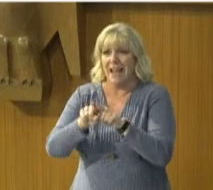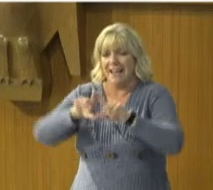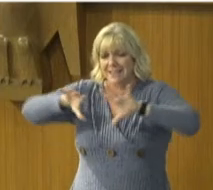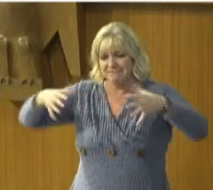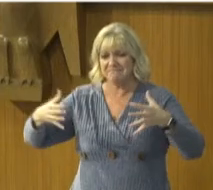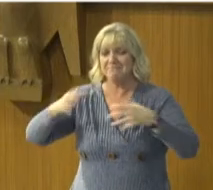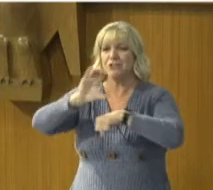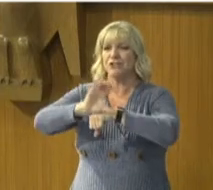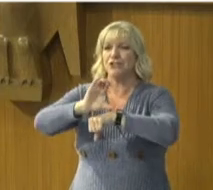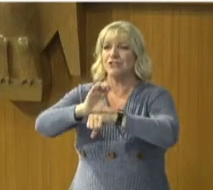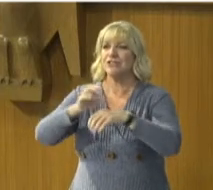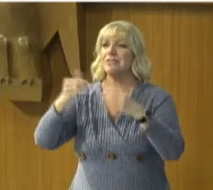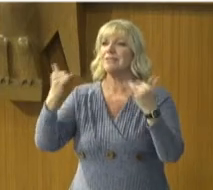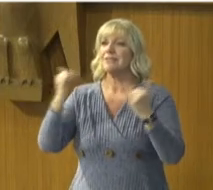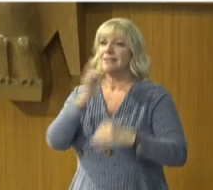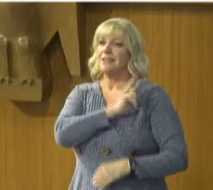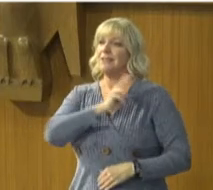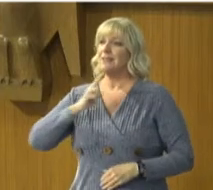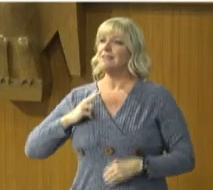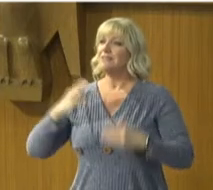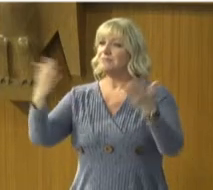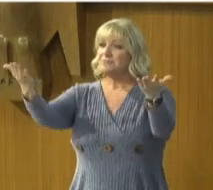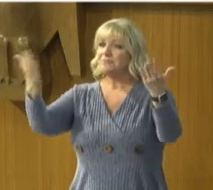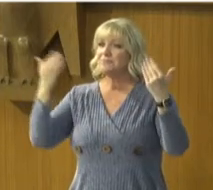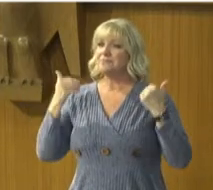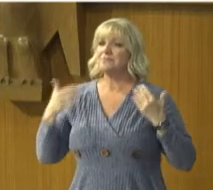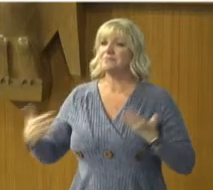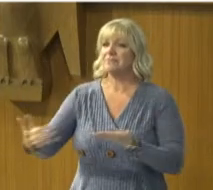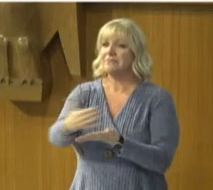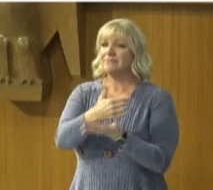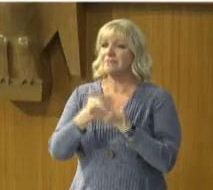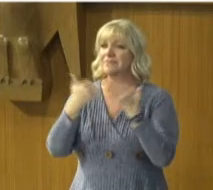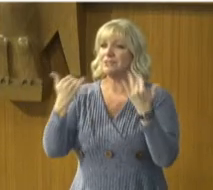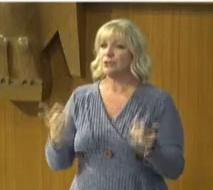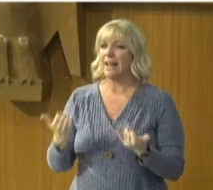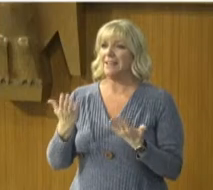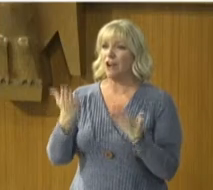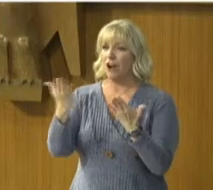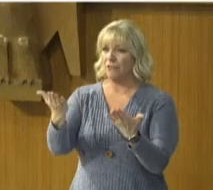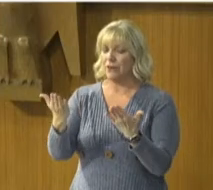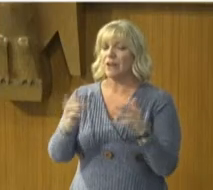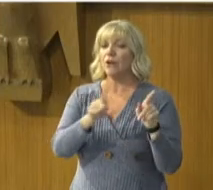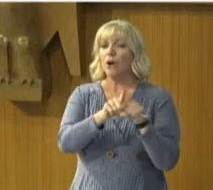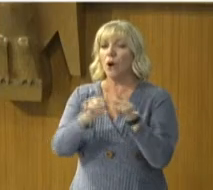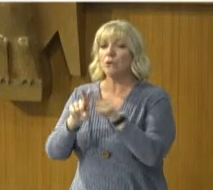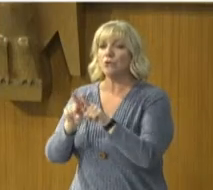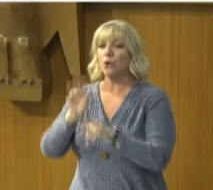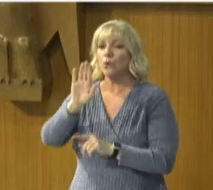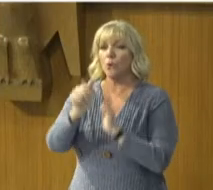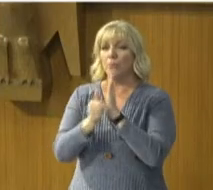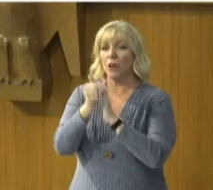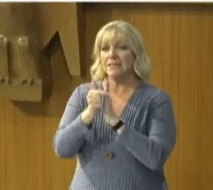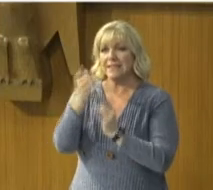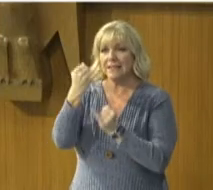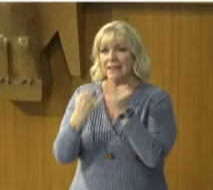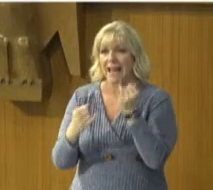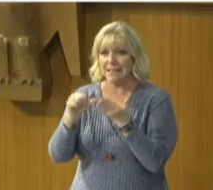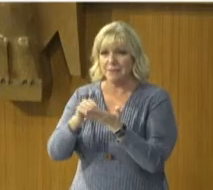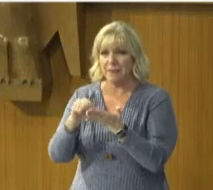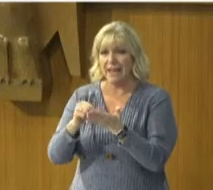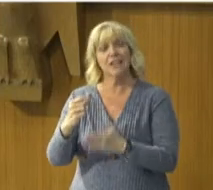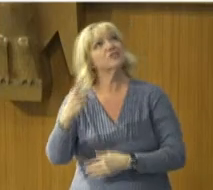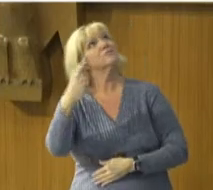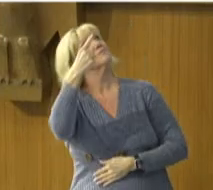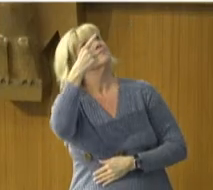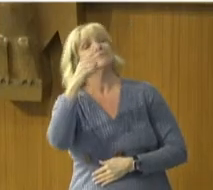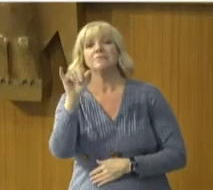I invite our ushers forward as we receive today's offering. You can also find on the last page of your bulletin and on the screen, if